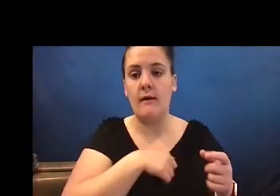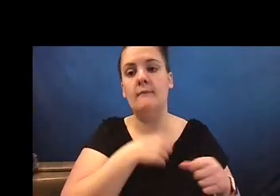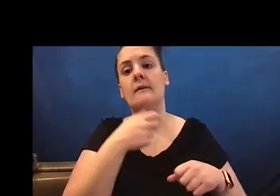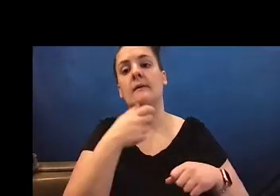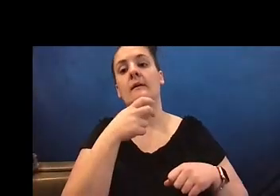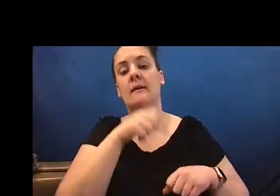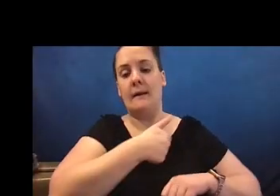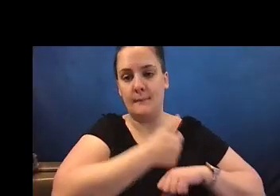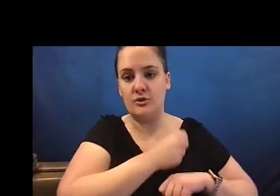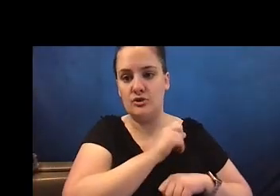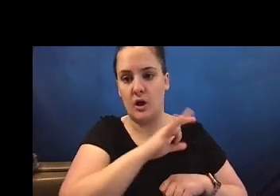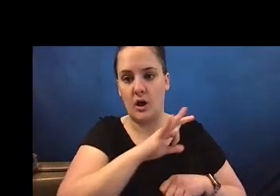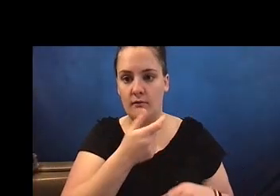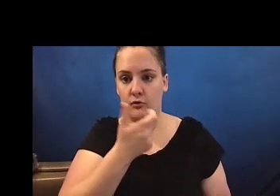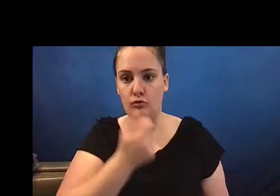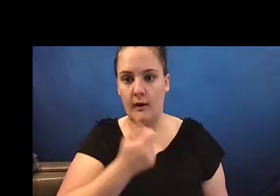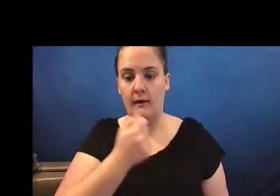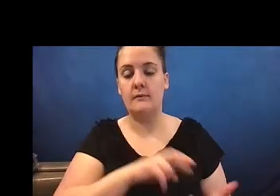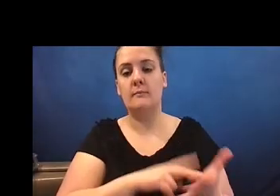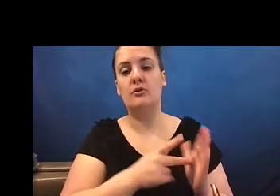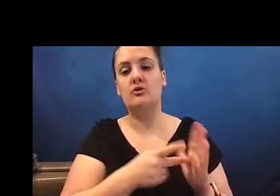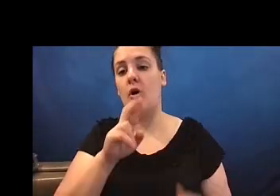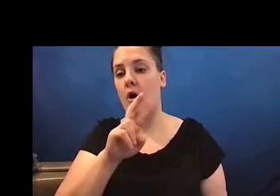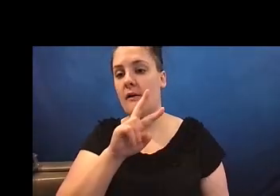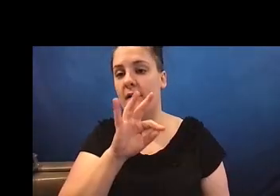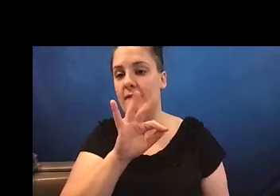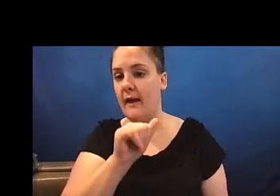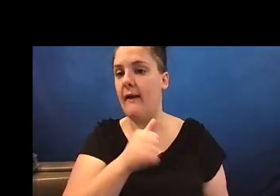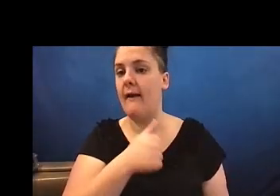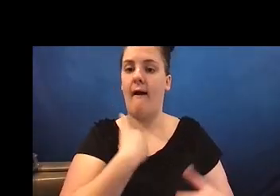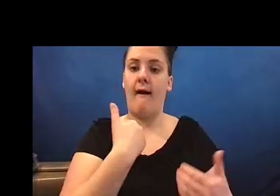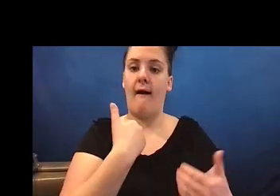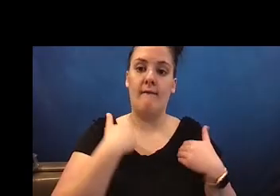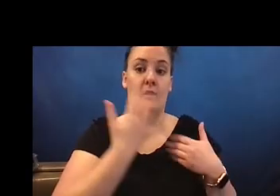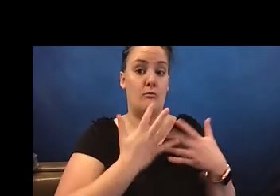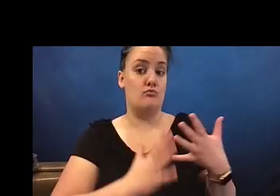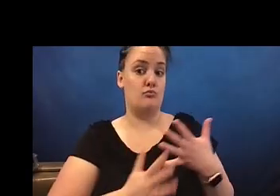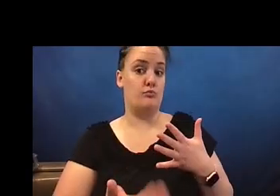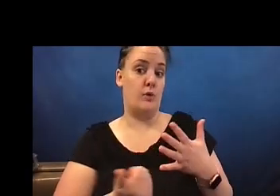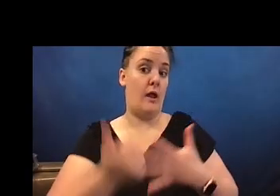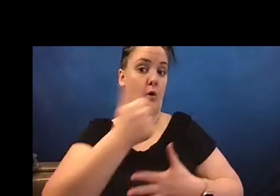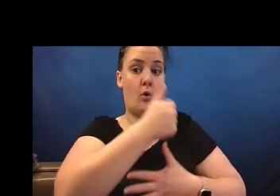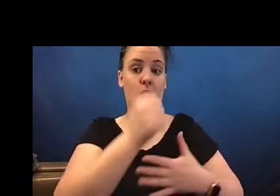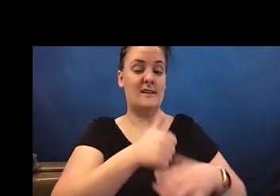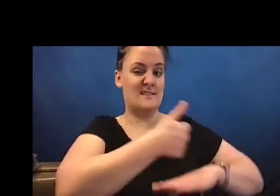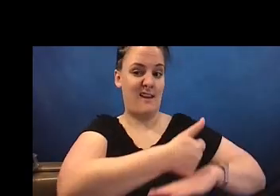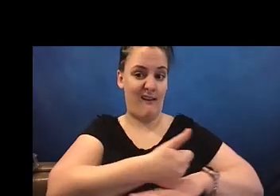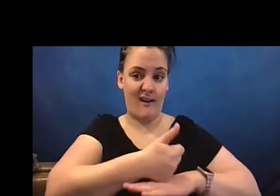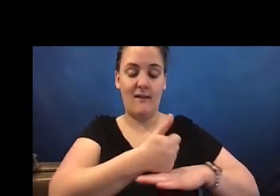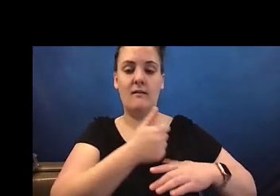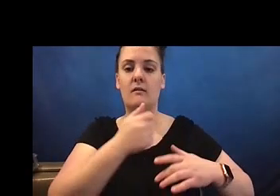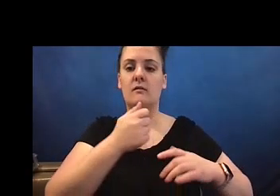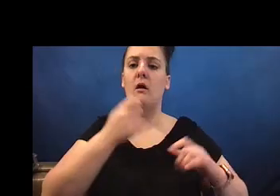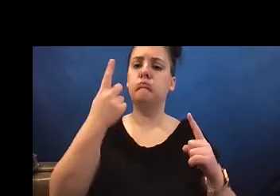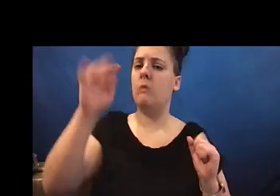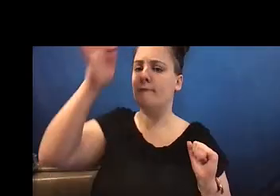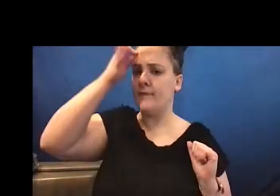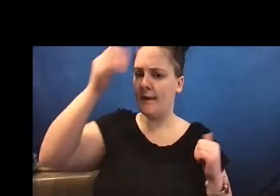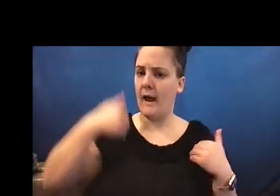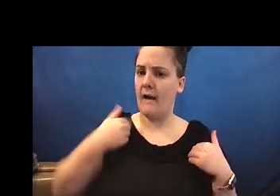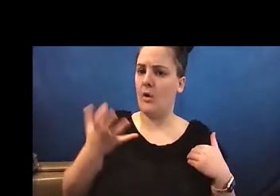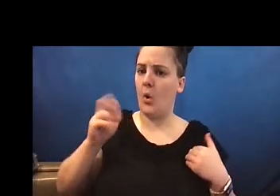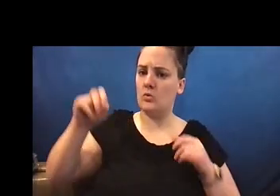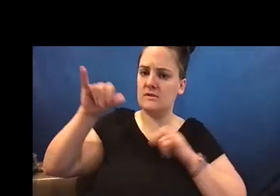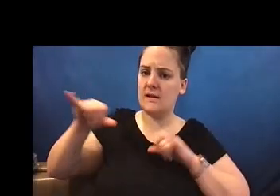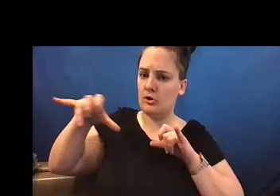making sure our RFA has the right priorities, making sure that we have all these standards from the feds, but like we get to